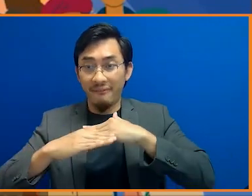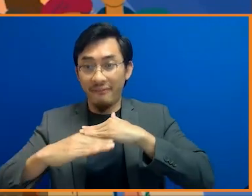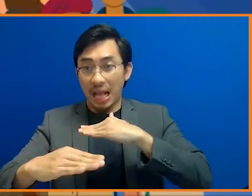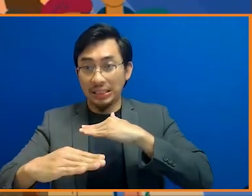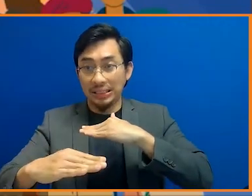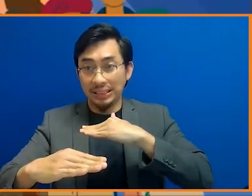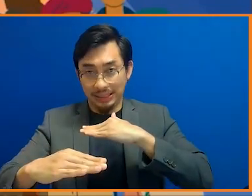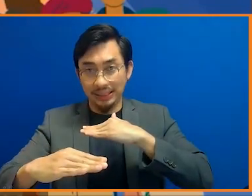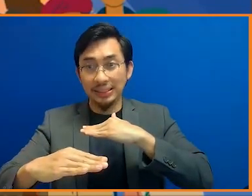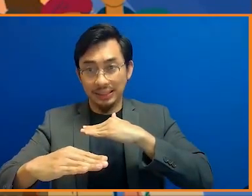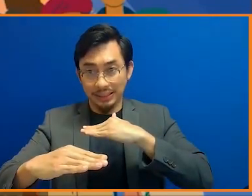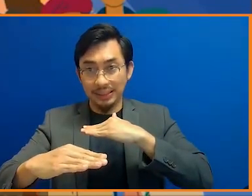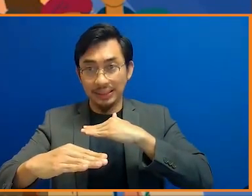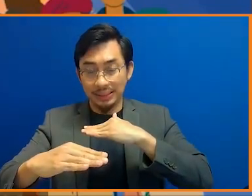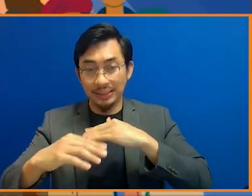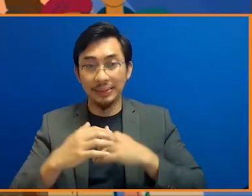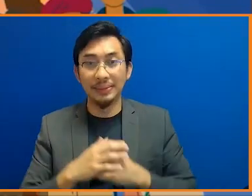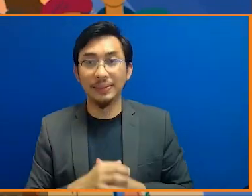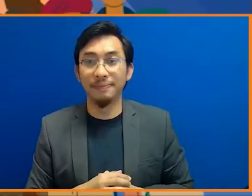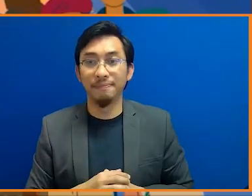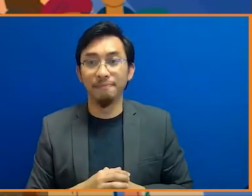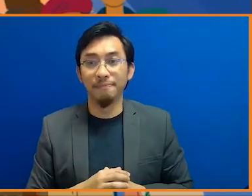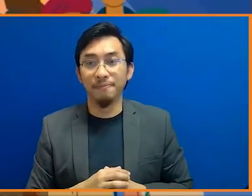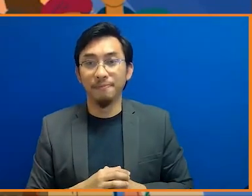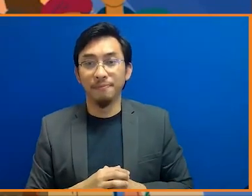flat. Okay. Um,